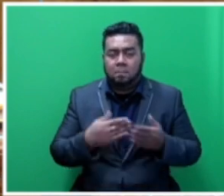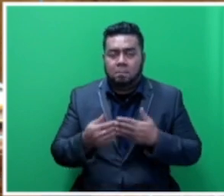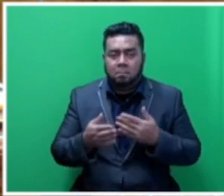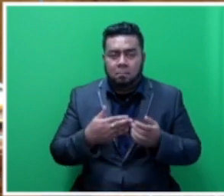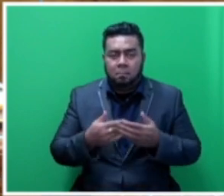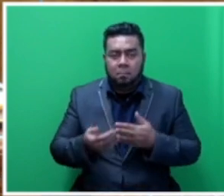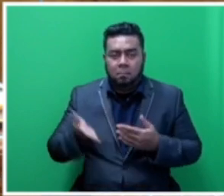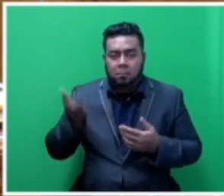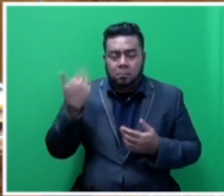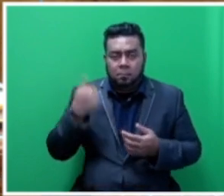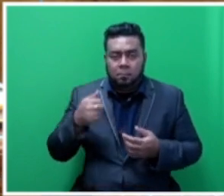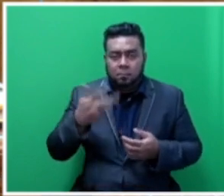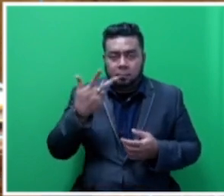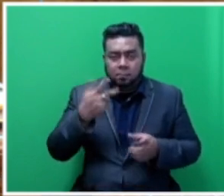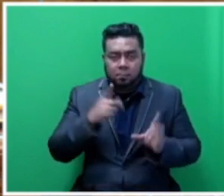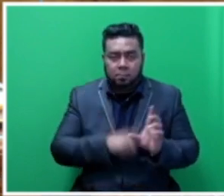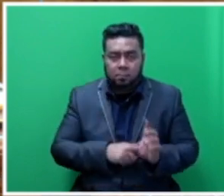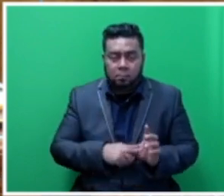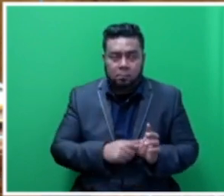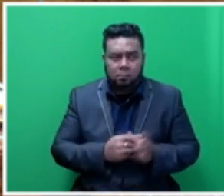in the last 8 years or so.